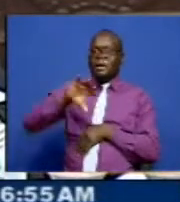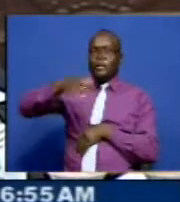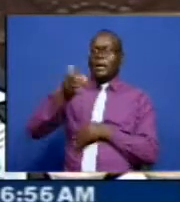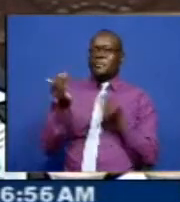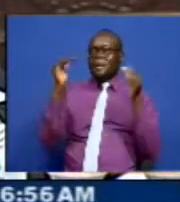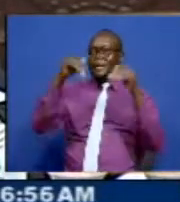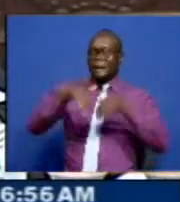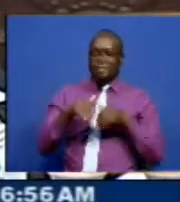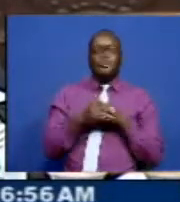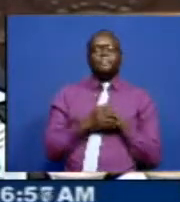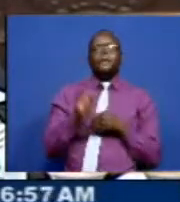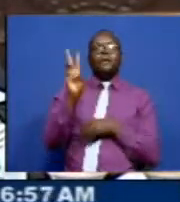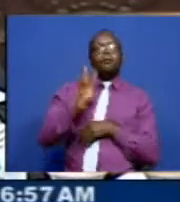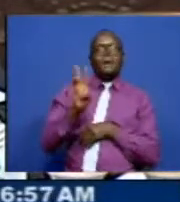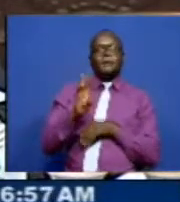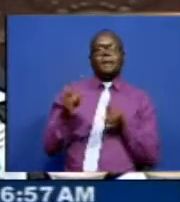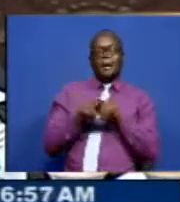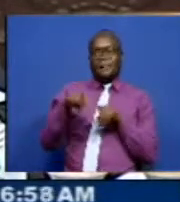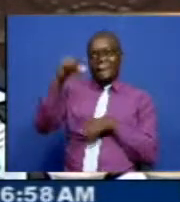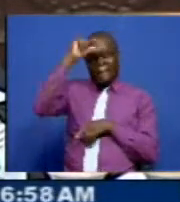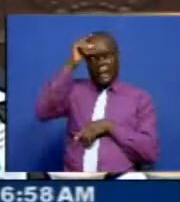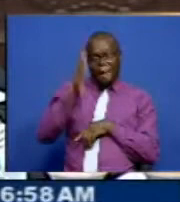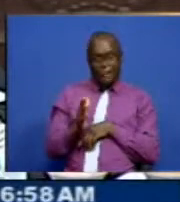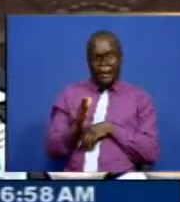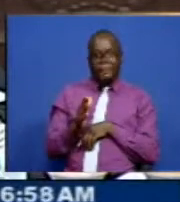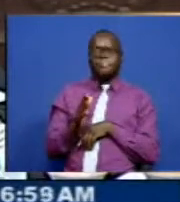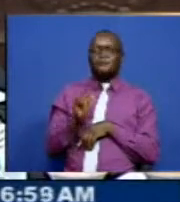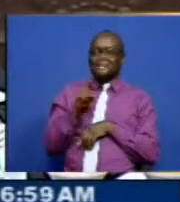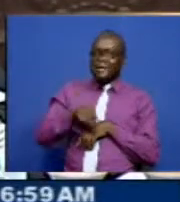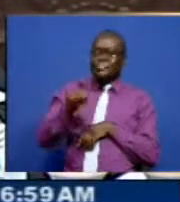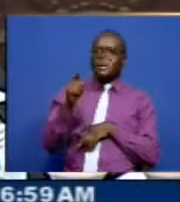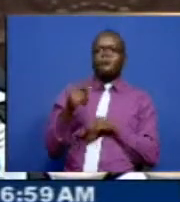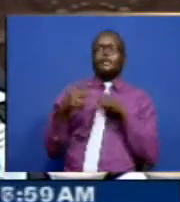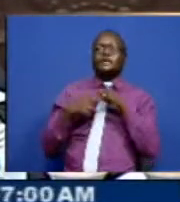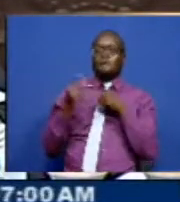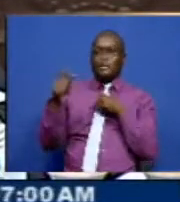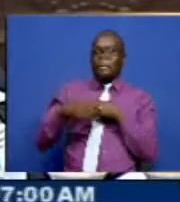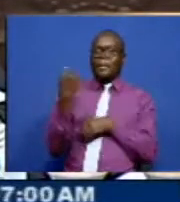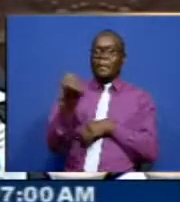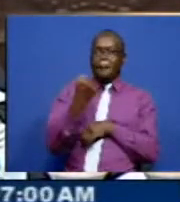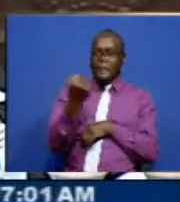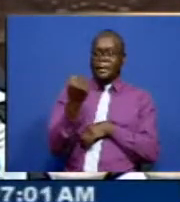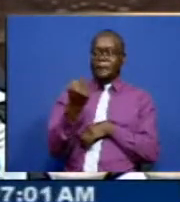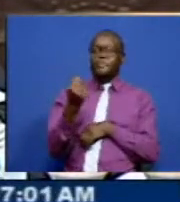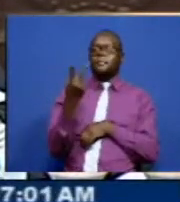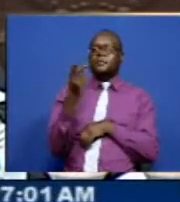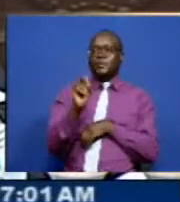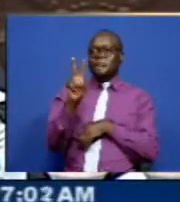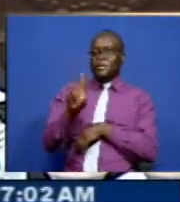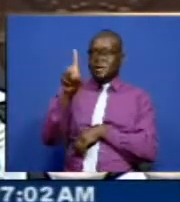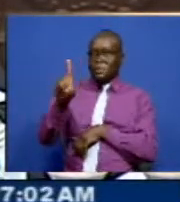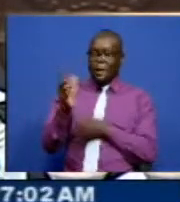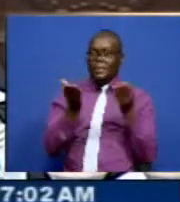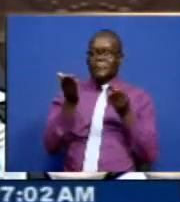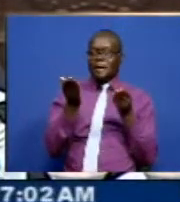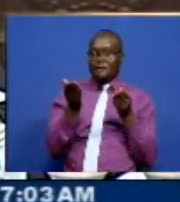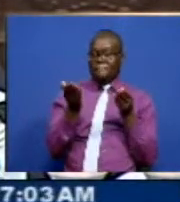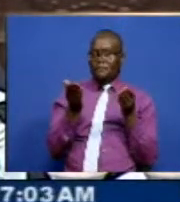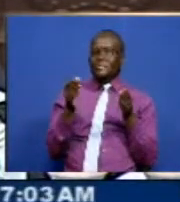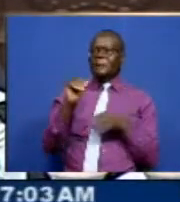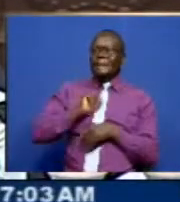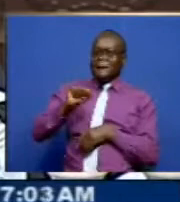of Wajir and the Governor of Wajir County were, on 7th of May 2021, served by the Senate